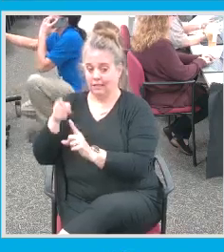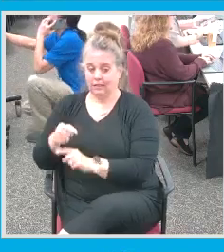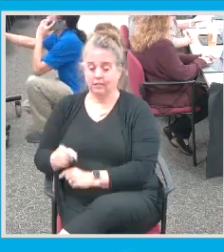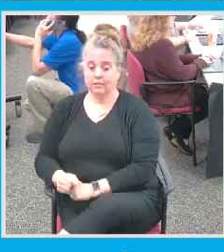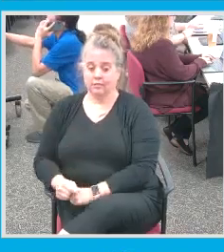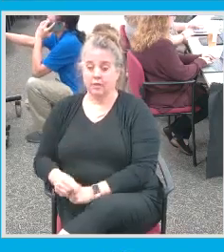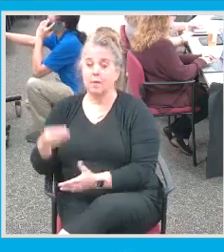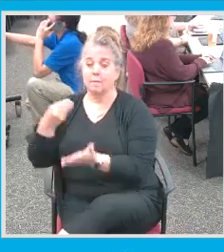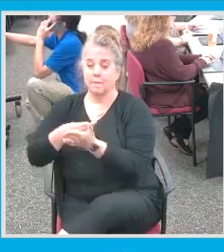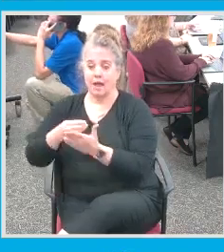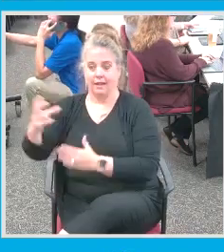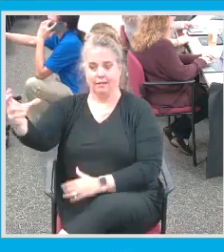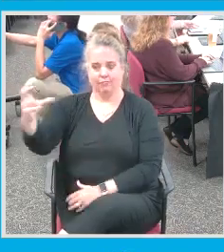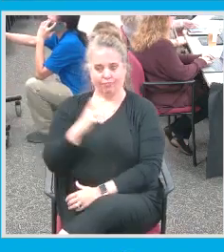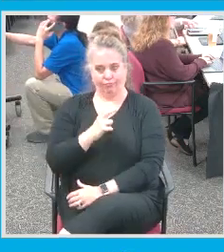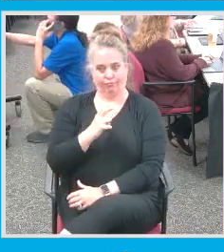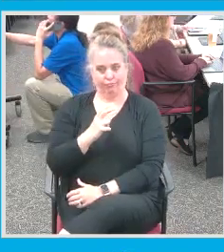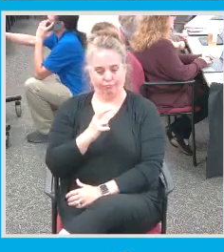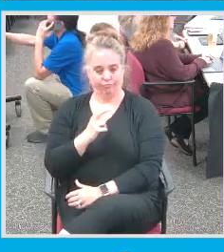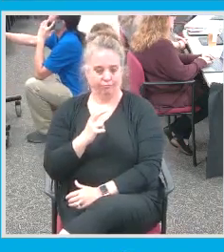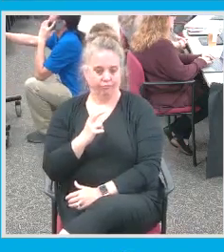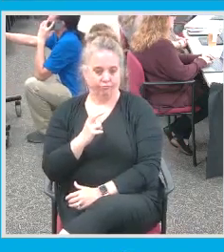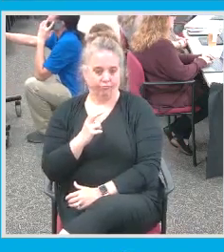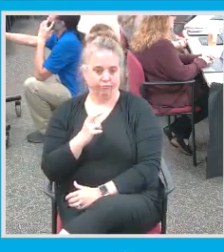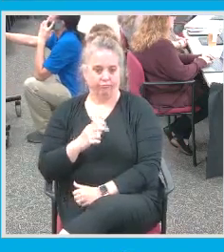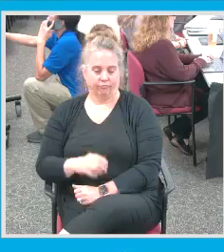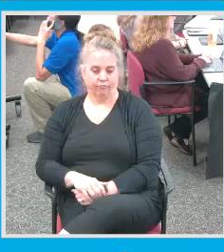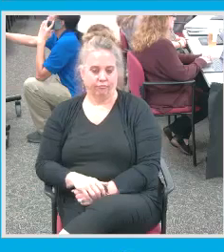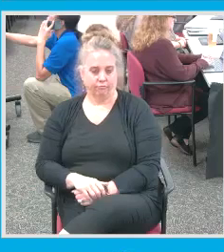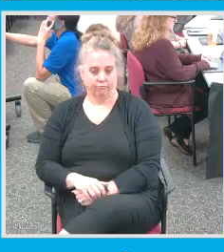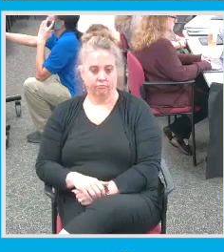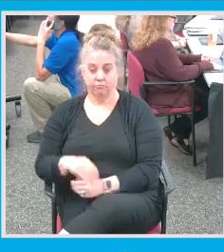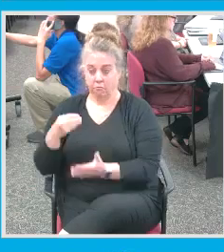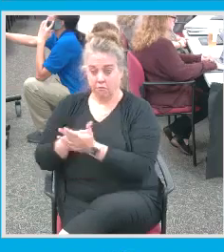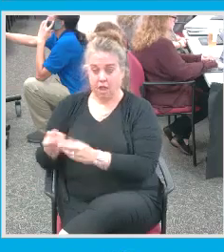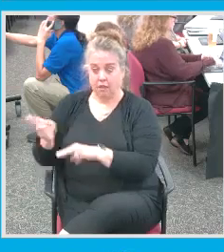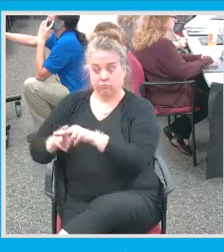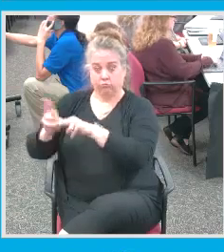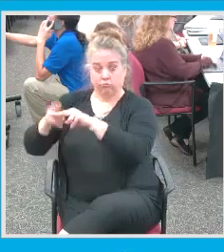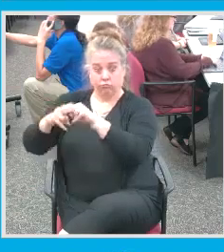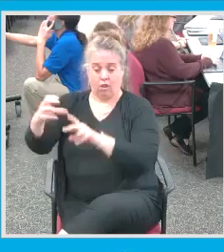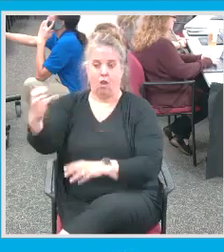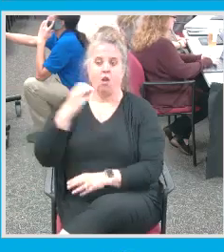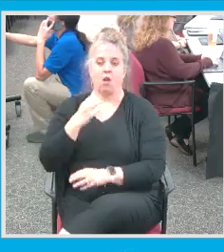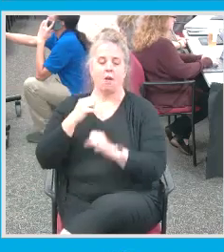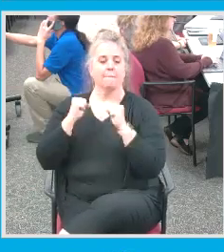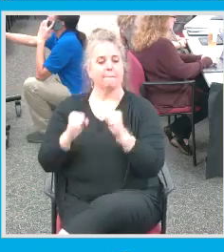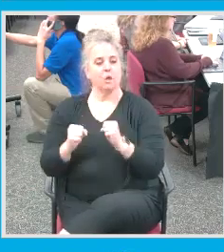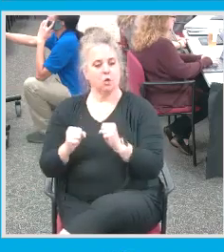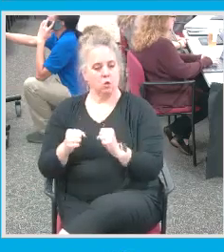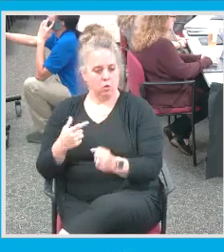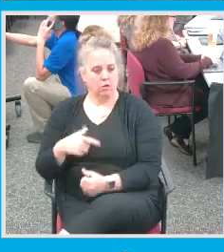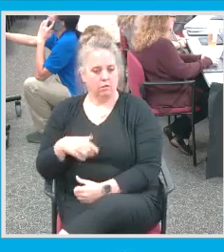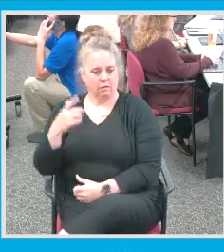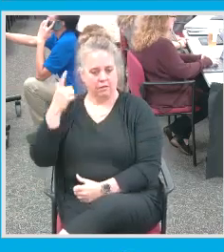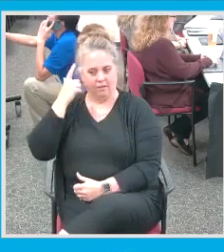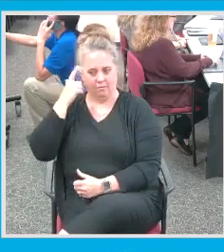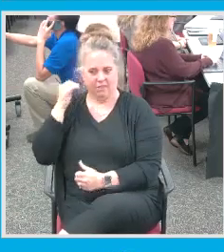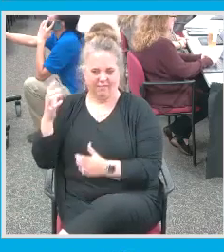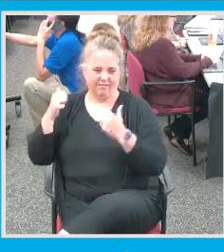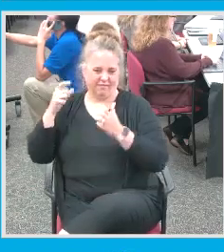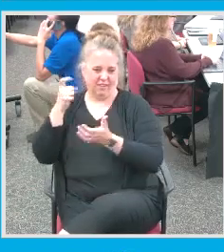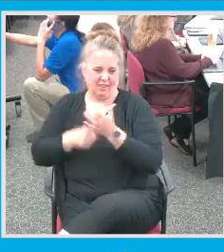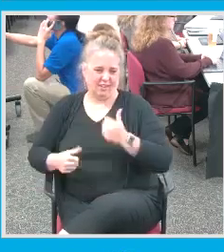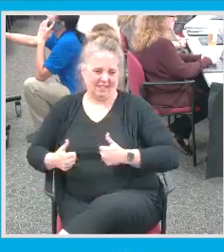This year, we saw a pretty significant increase in our budget due to COLA, and in order to help retain and